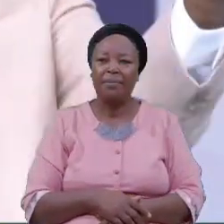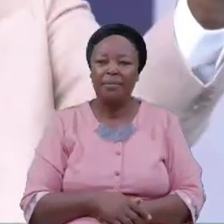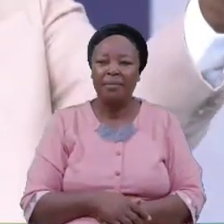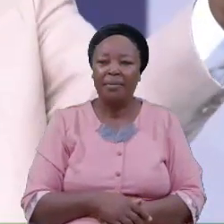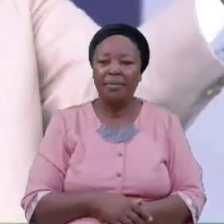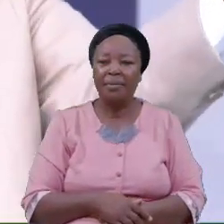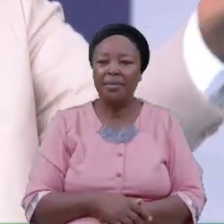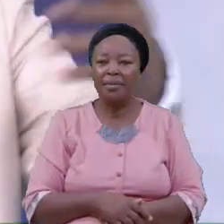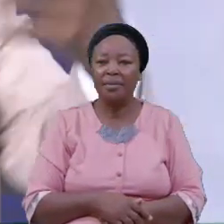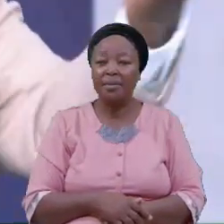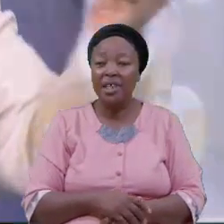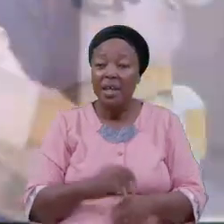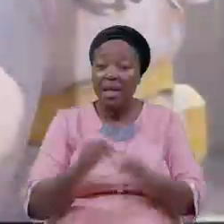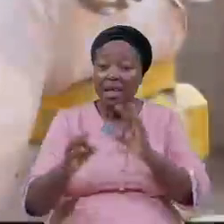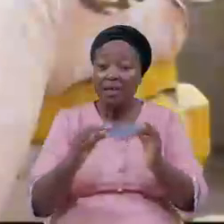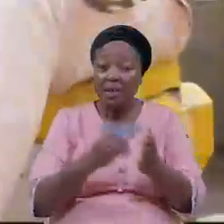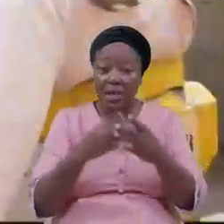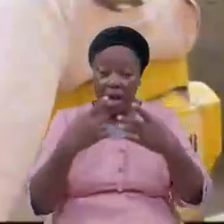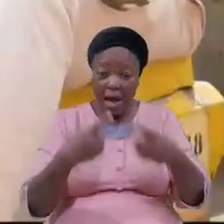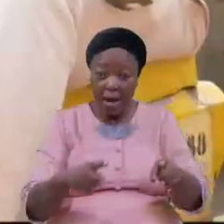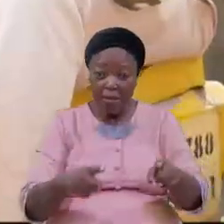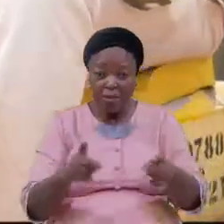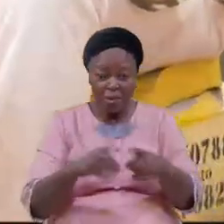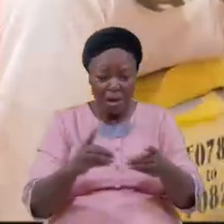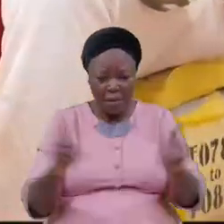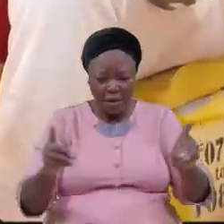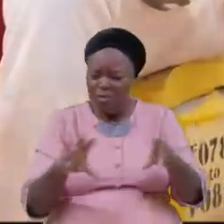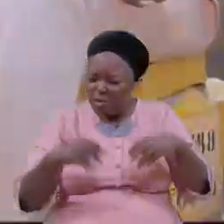If it comes to divorce, so be it.